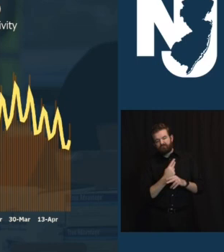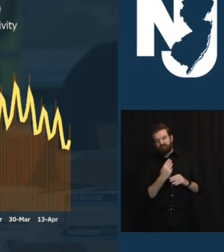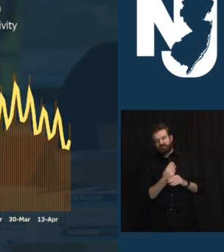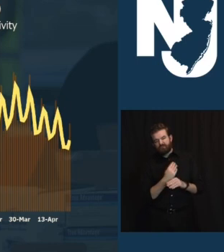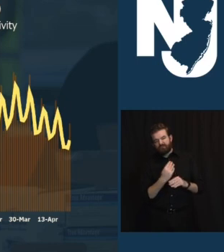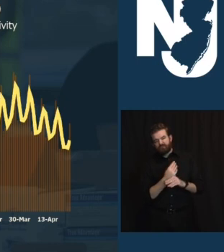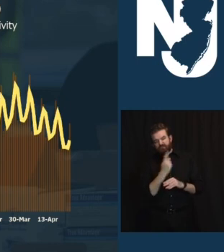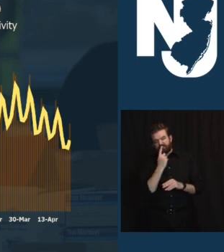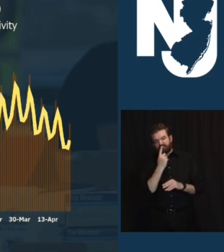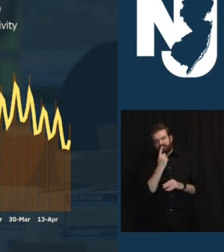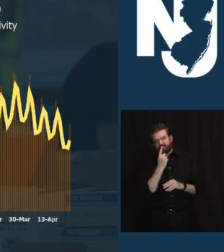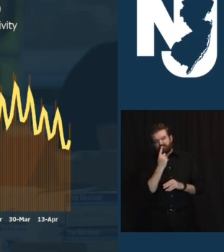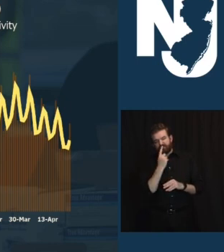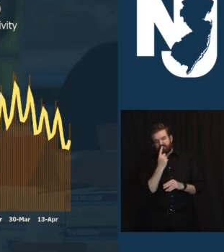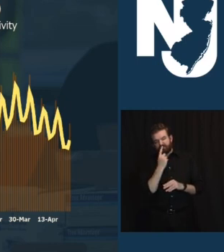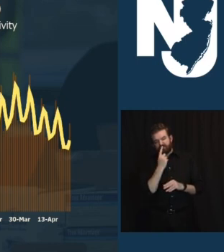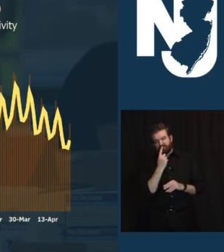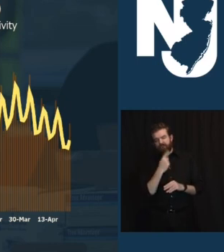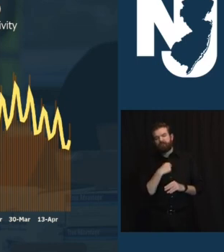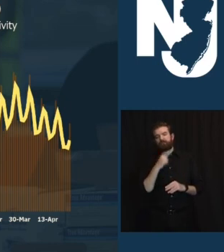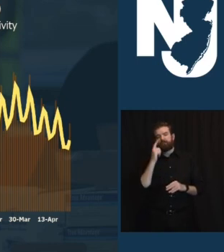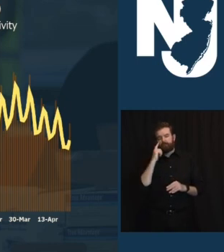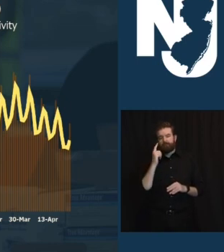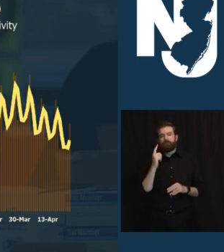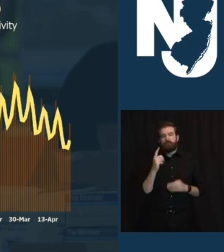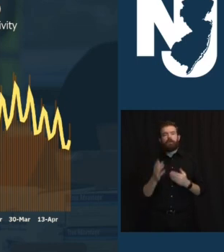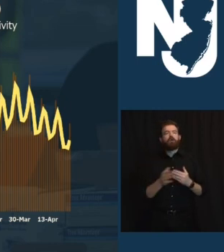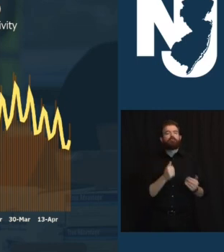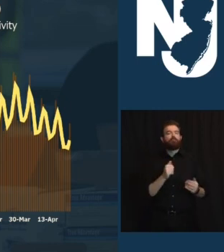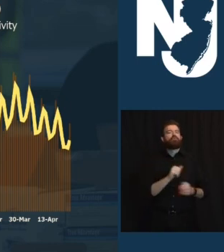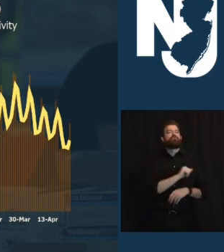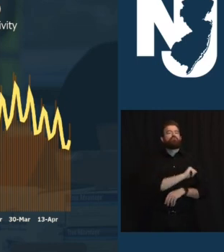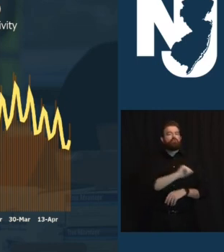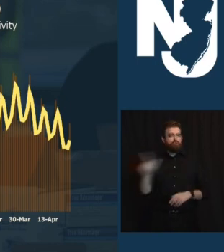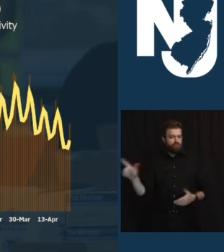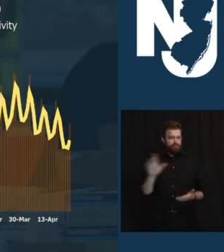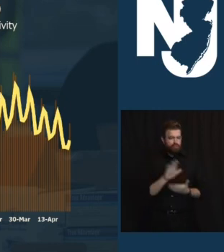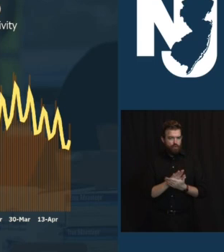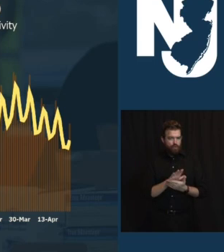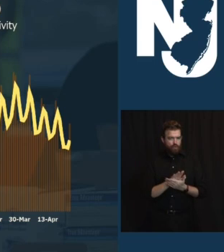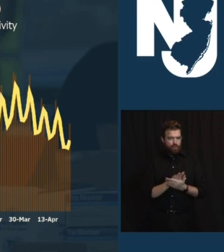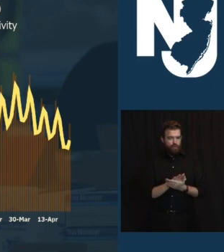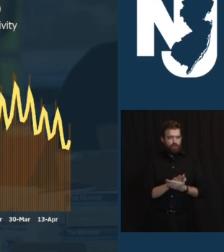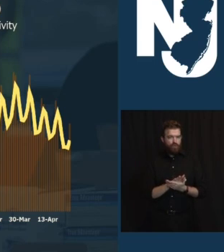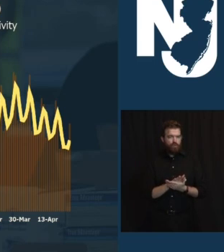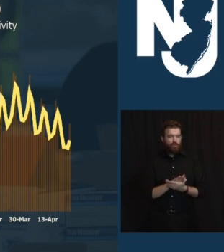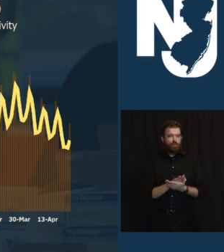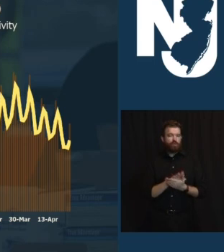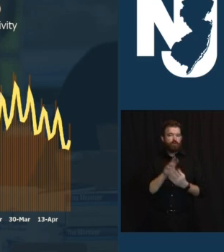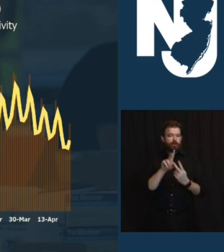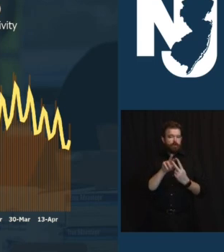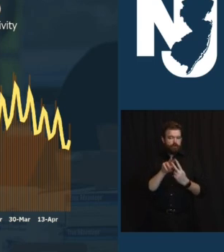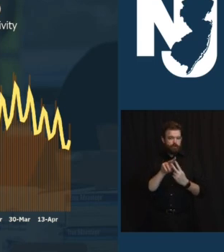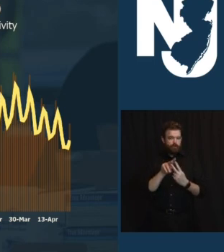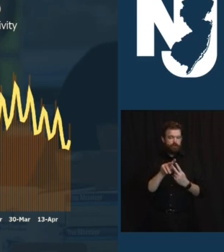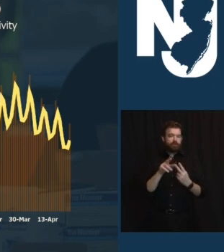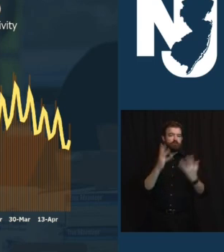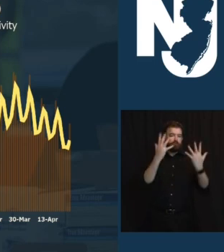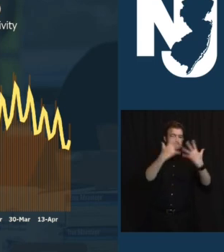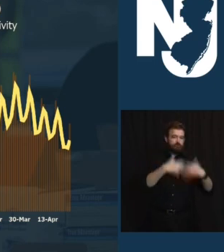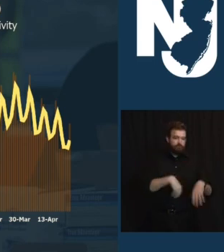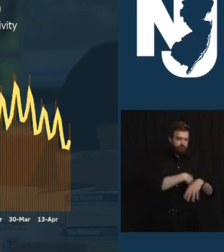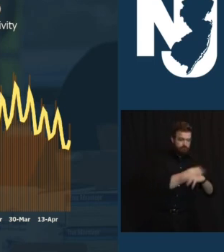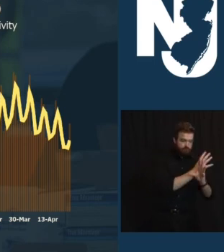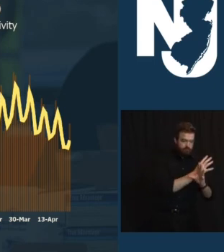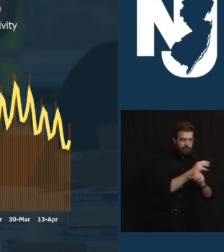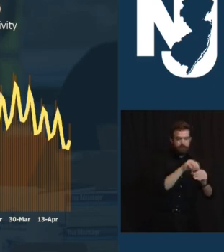either hybrid or all in person. We are at 85.96% by my math today. We have every expectation that